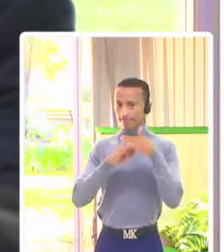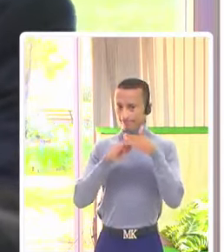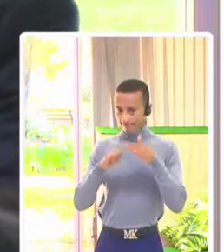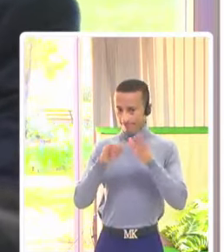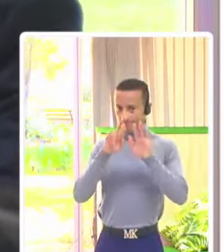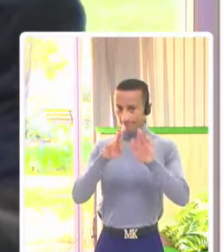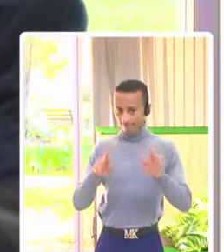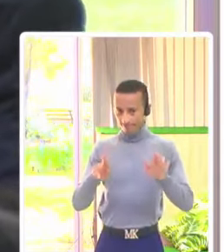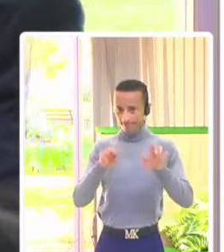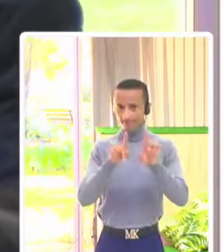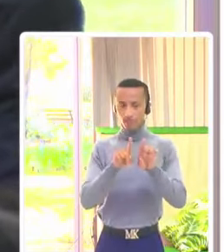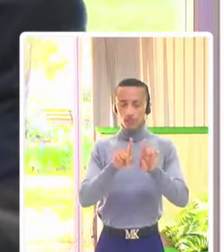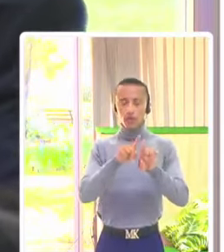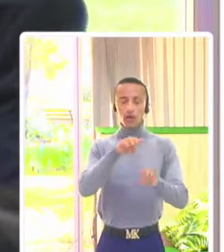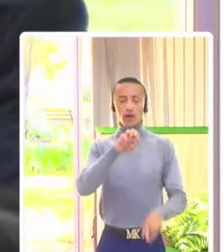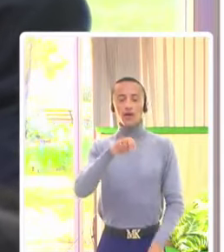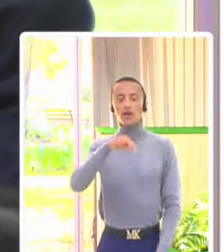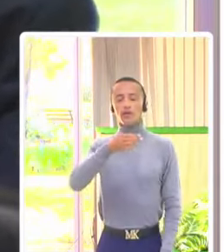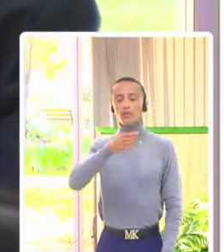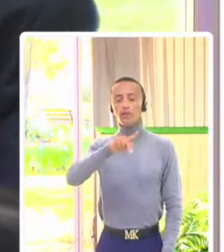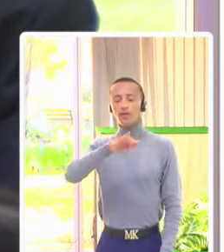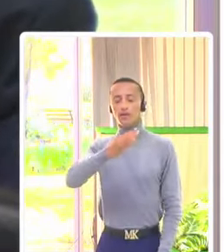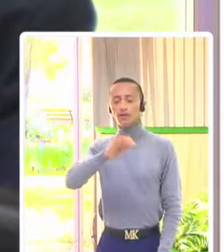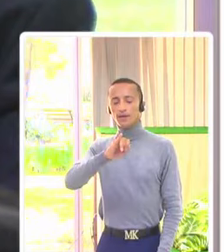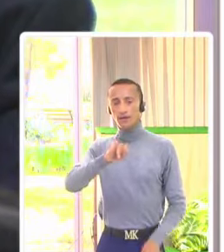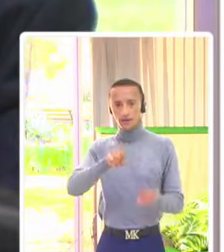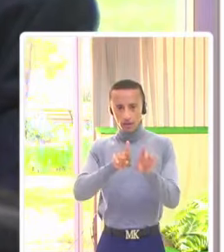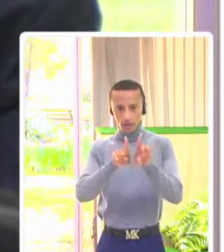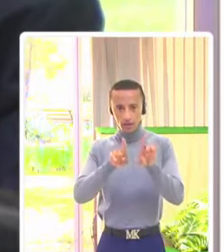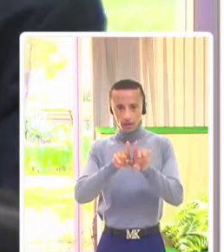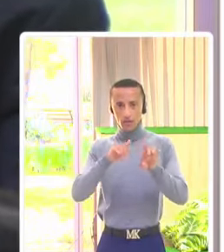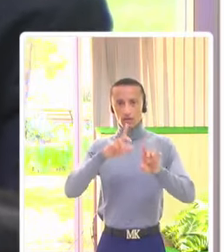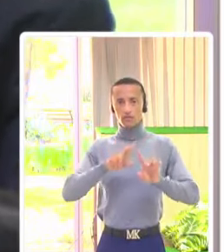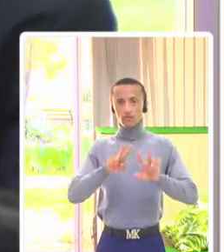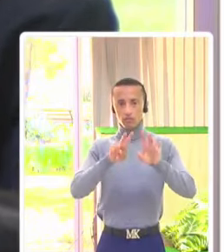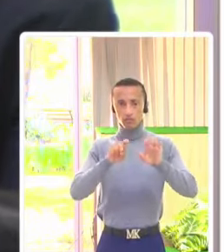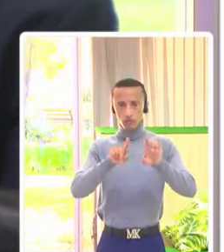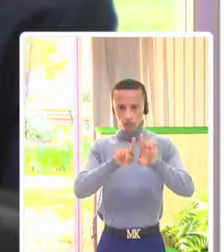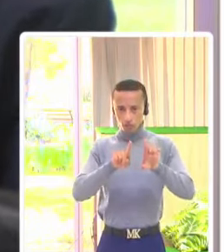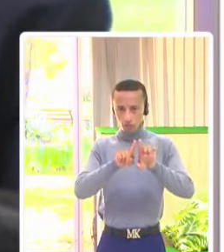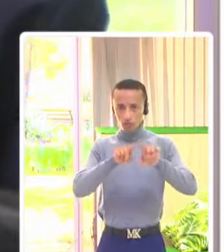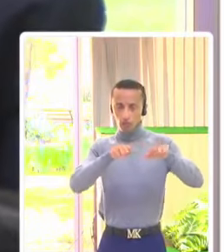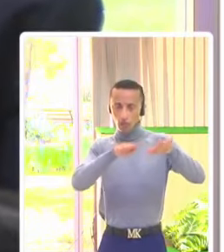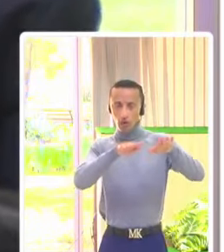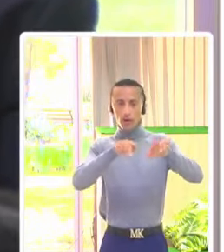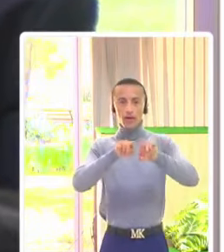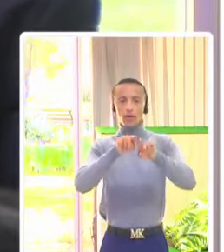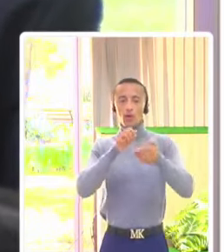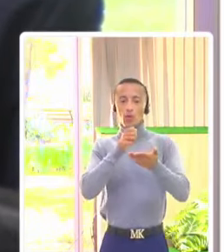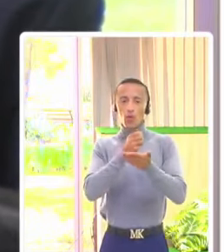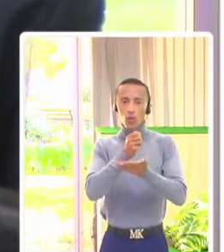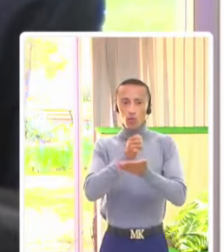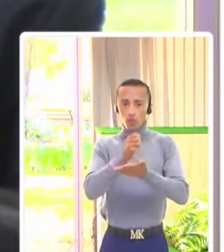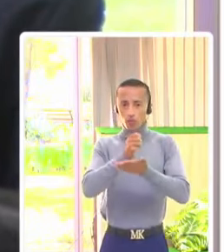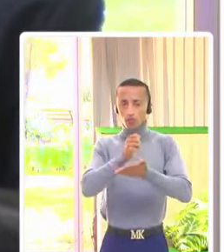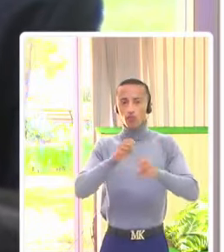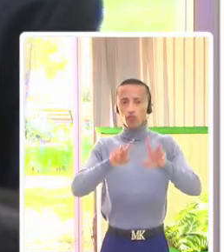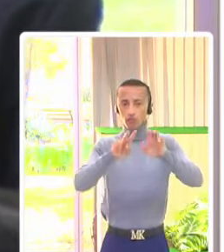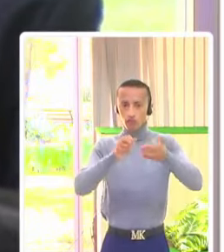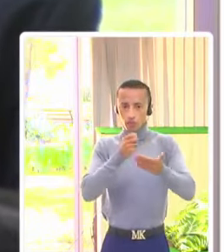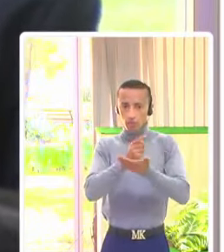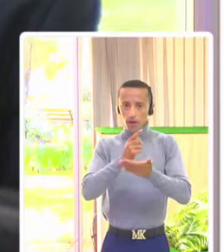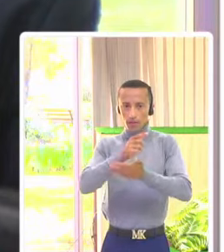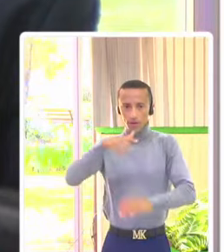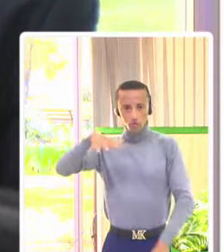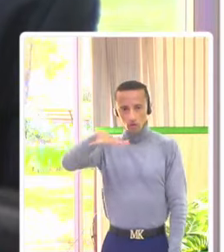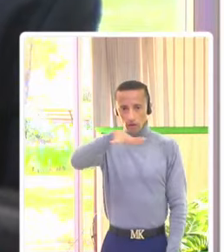NPCI, National Payments Corporation of India, is the owner of the switch, not the